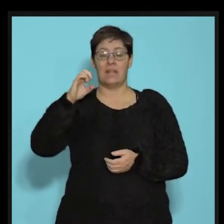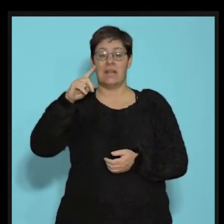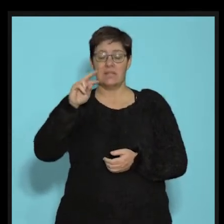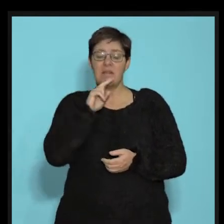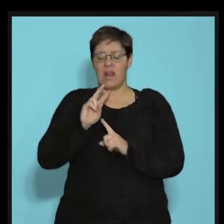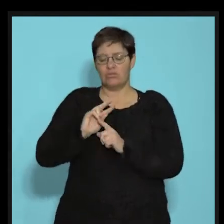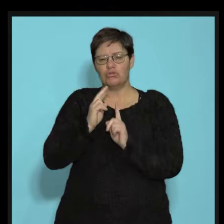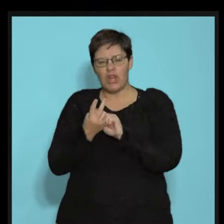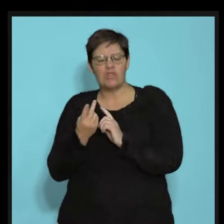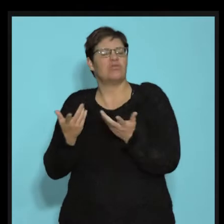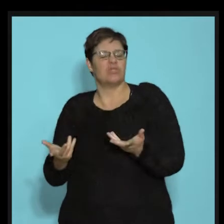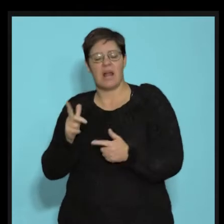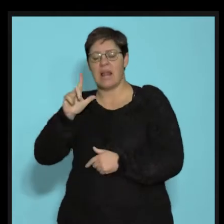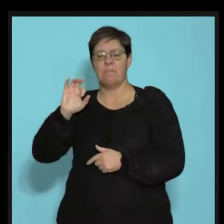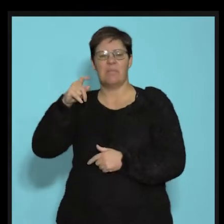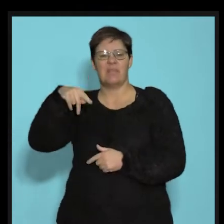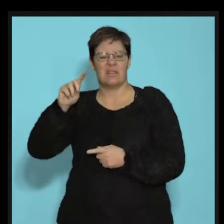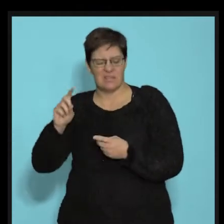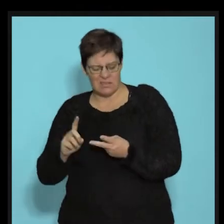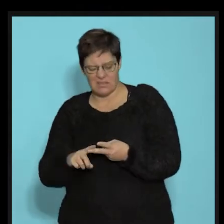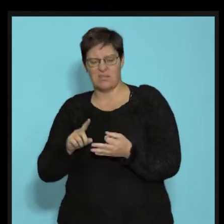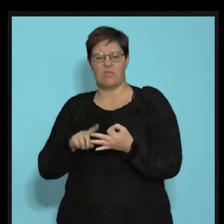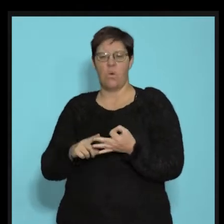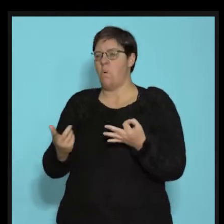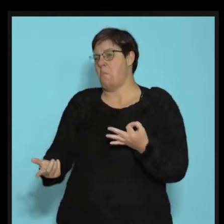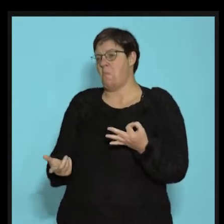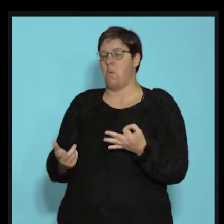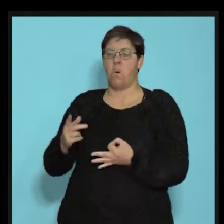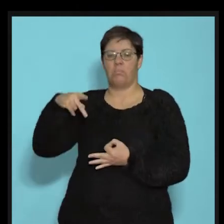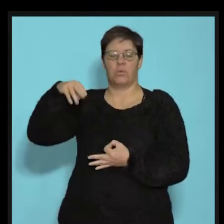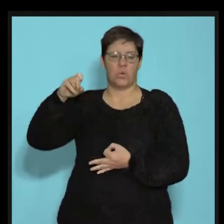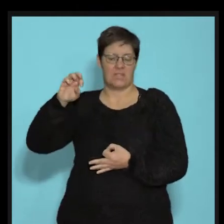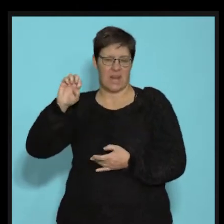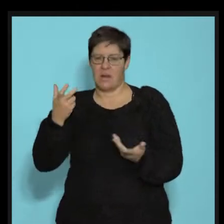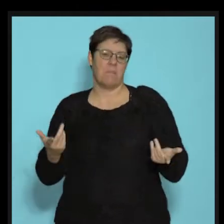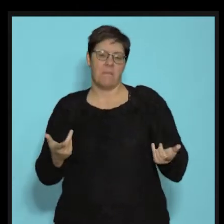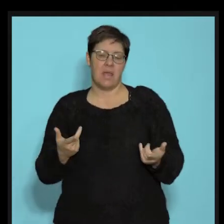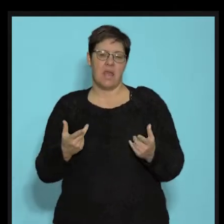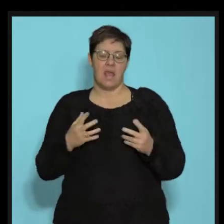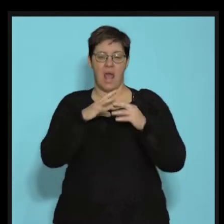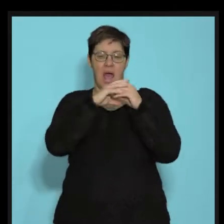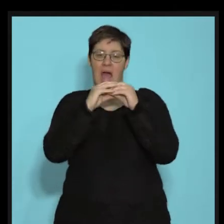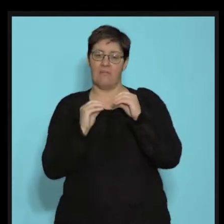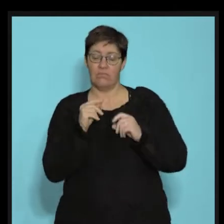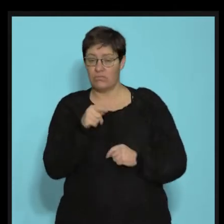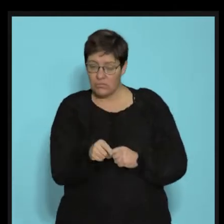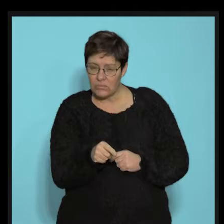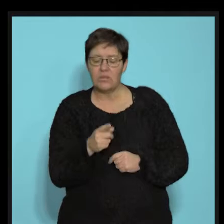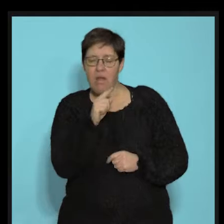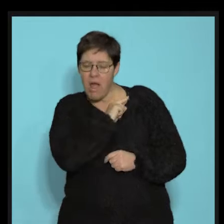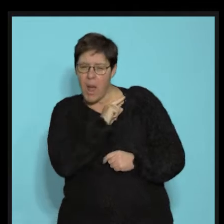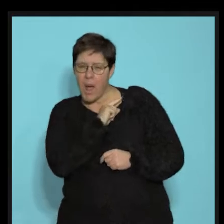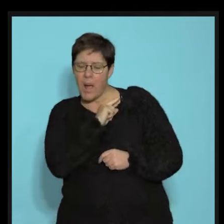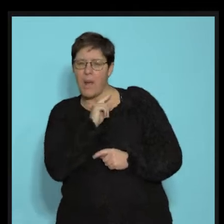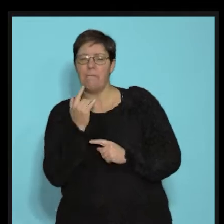to lipids or proteins. What do I mean by that? Maybe, for example, if you want an avocado pear, that might